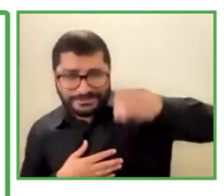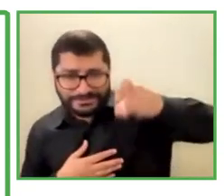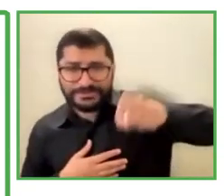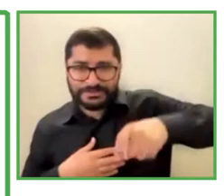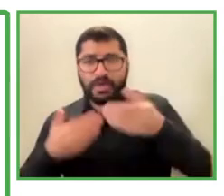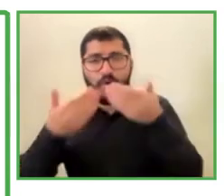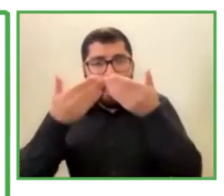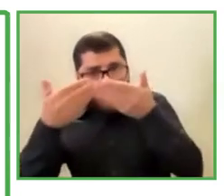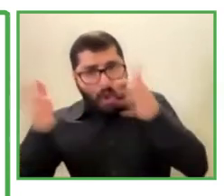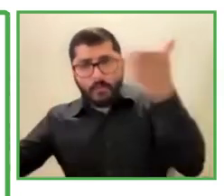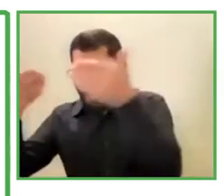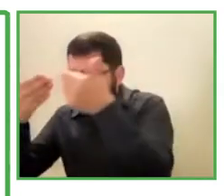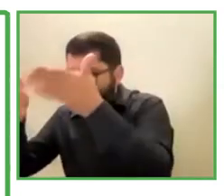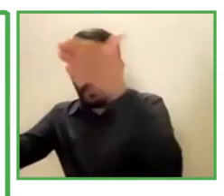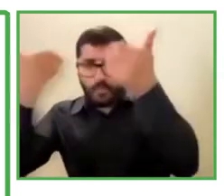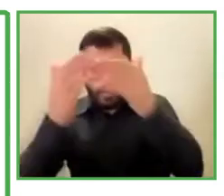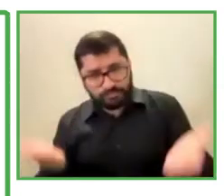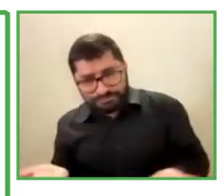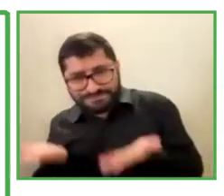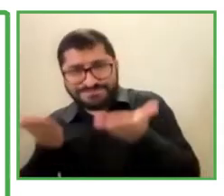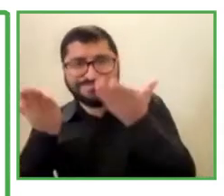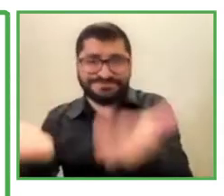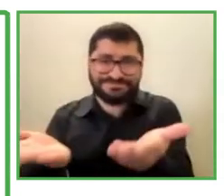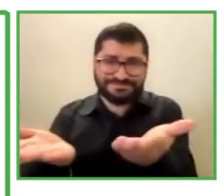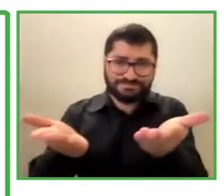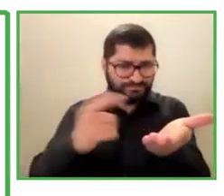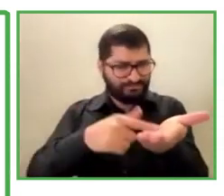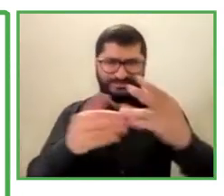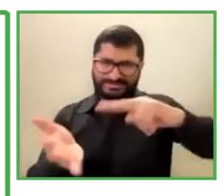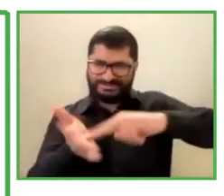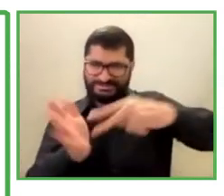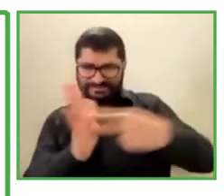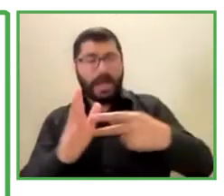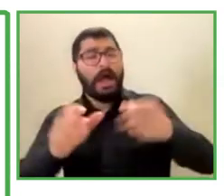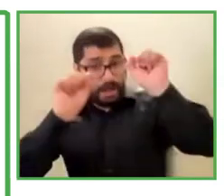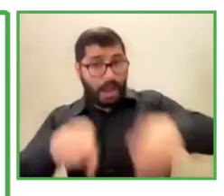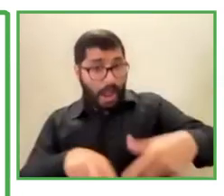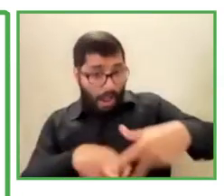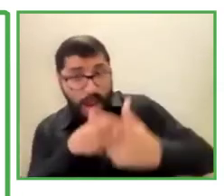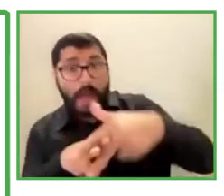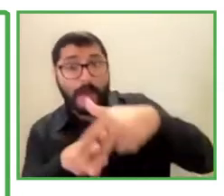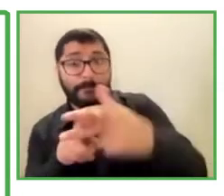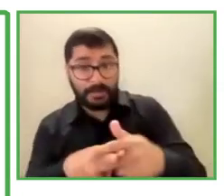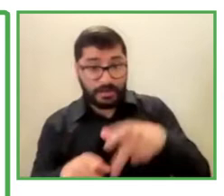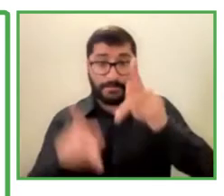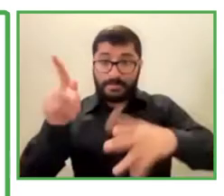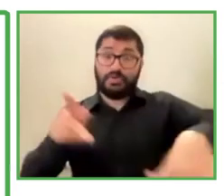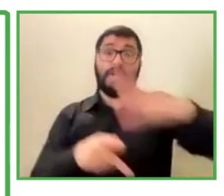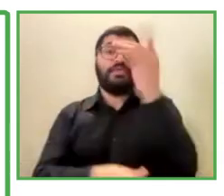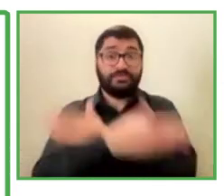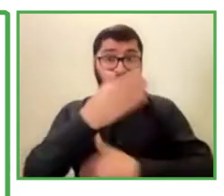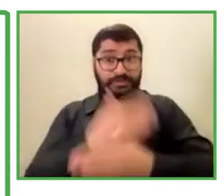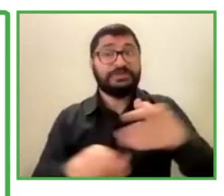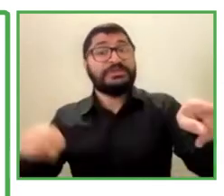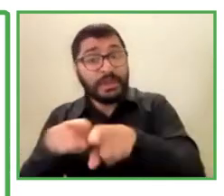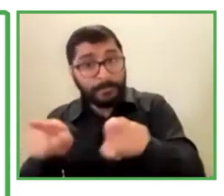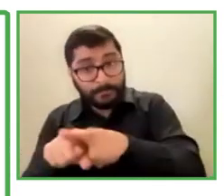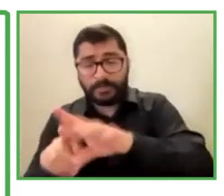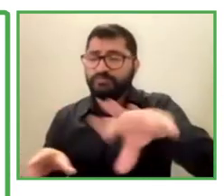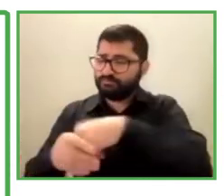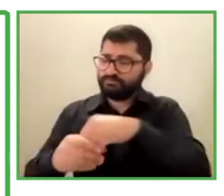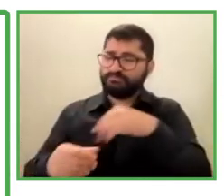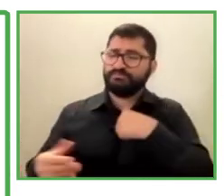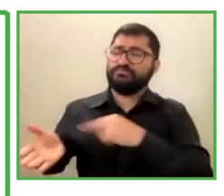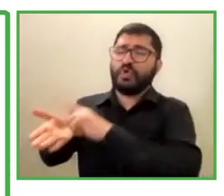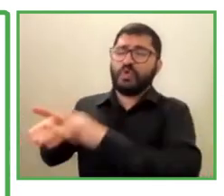to provide the necessary tools for the people with disabilities, to also commit, be committed with